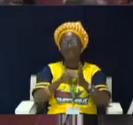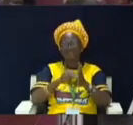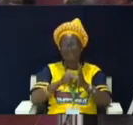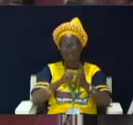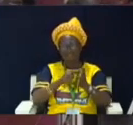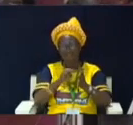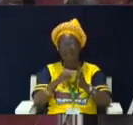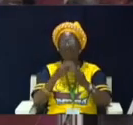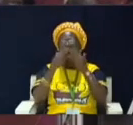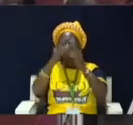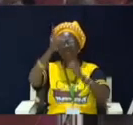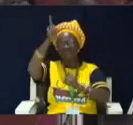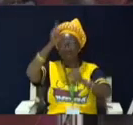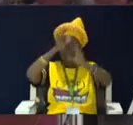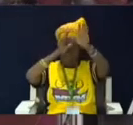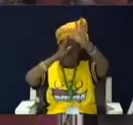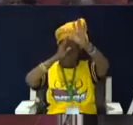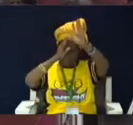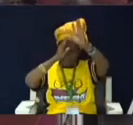Thank you, Father.